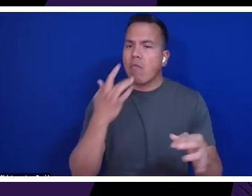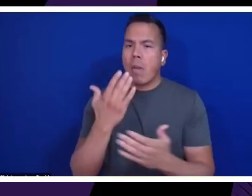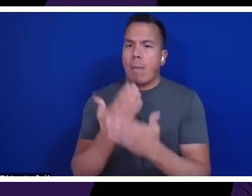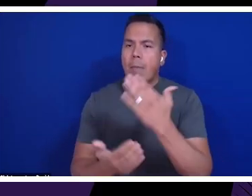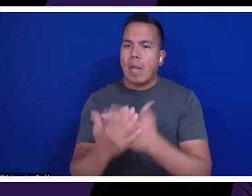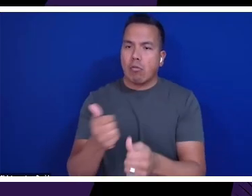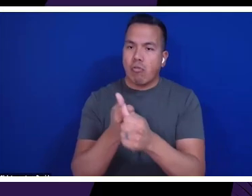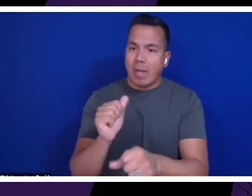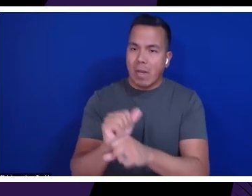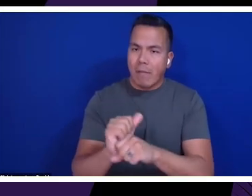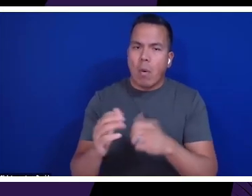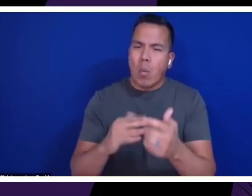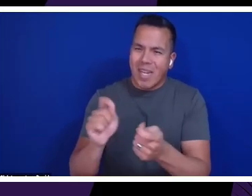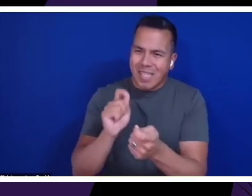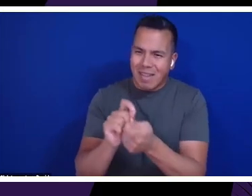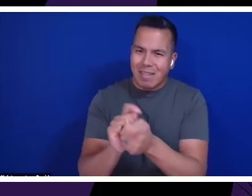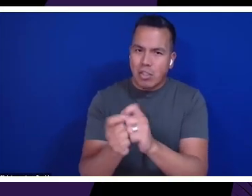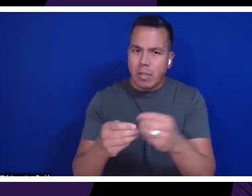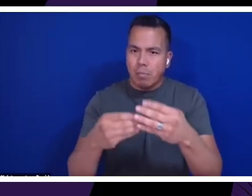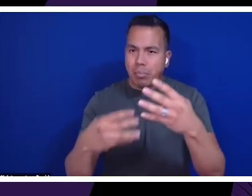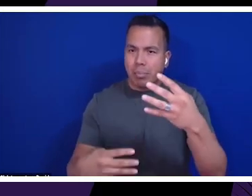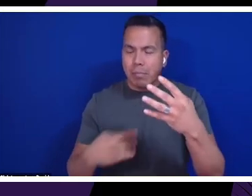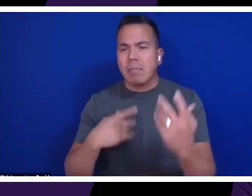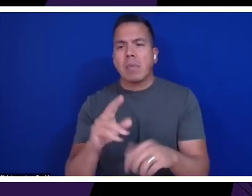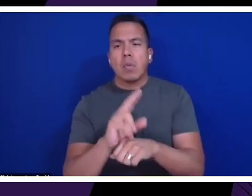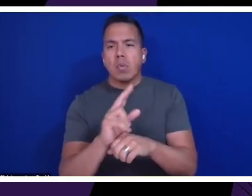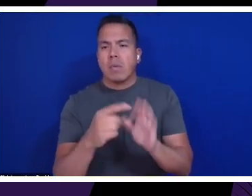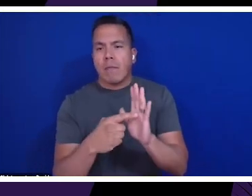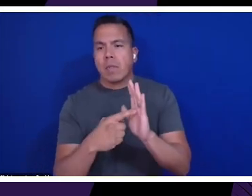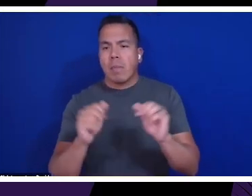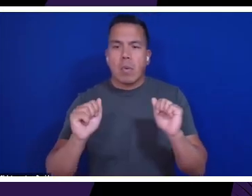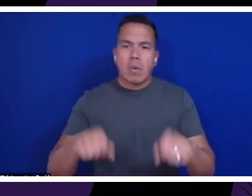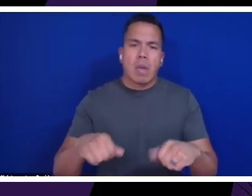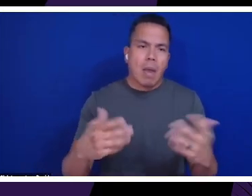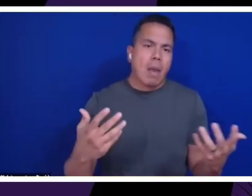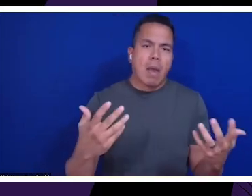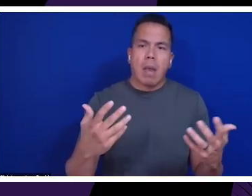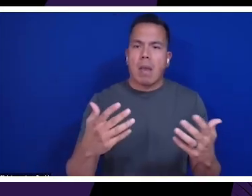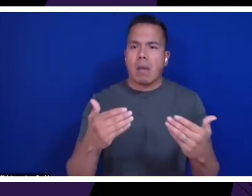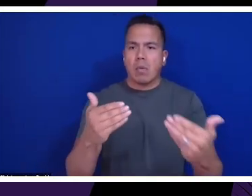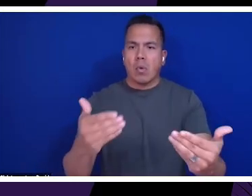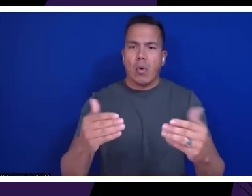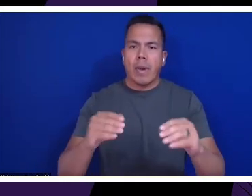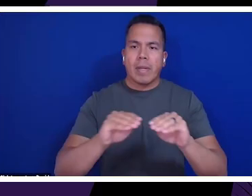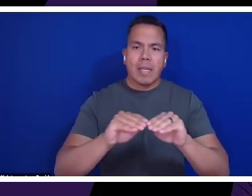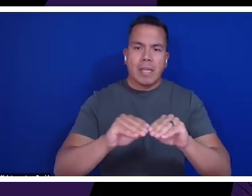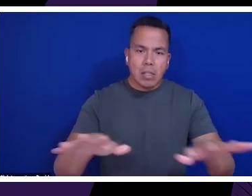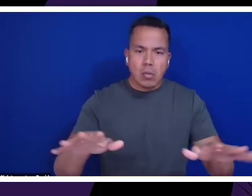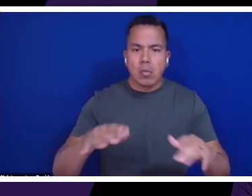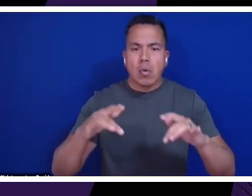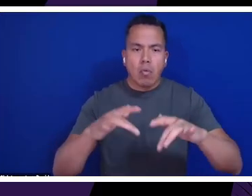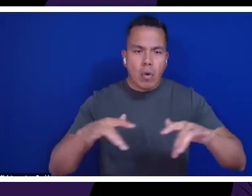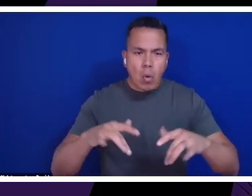of what exactly got changed. User can, or someone can just go on to issue, filter according to label, filter